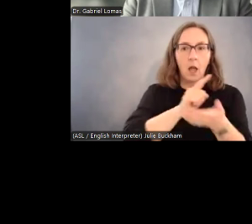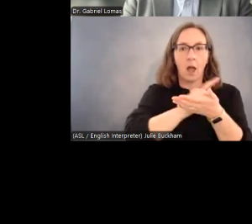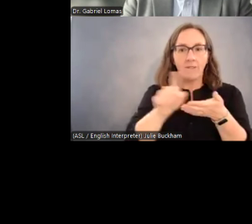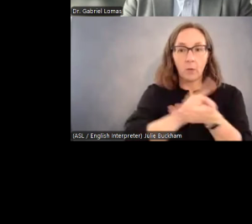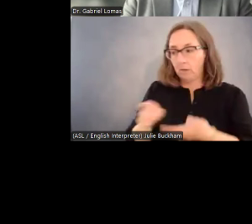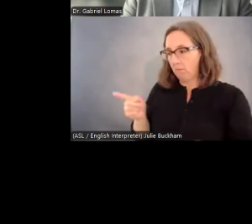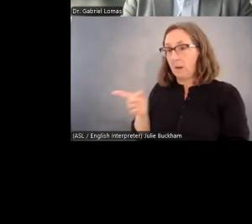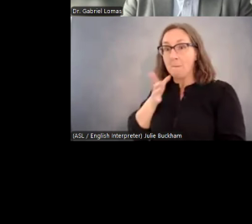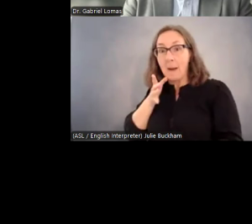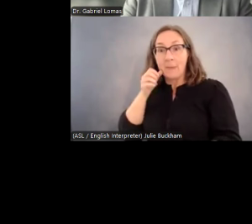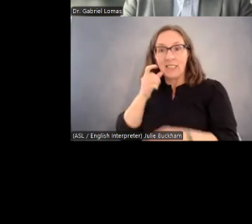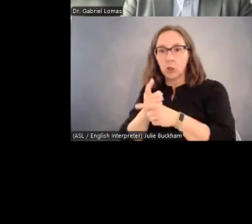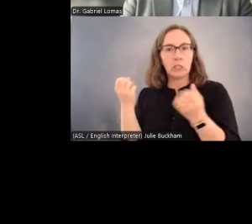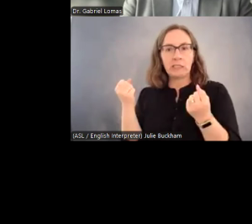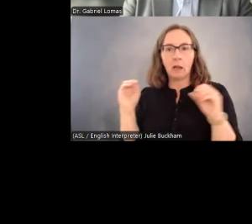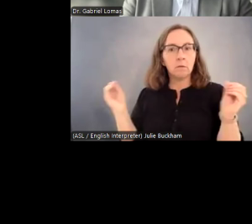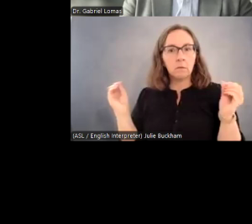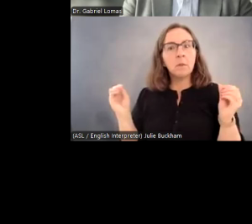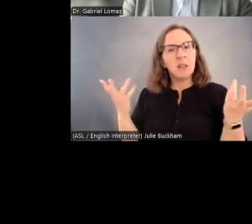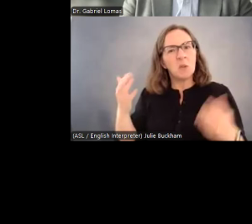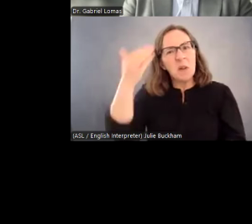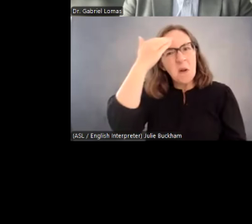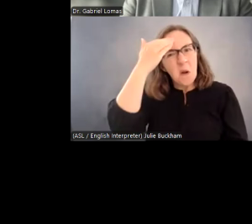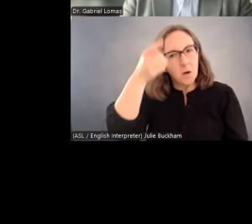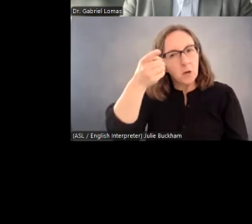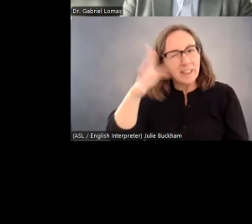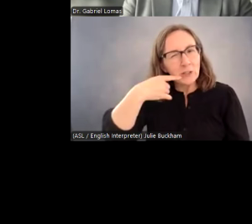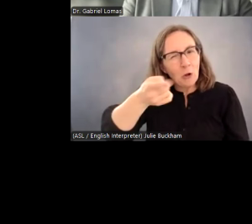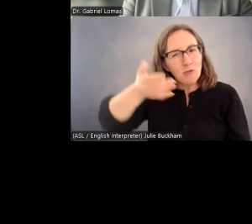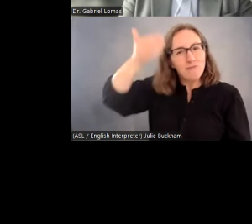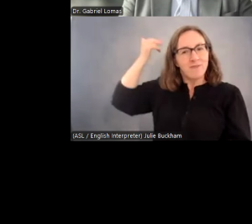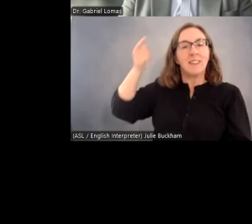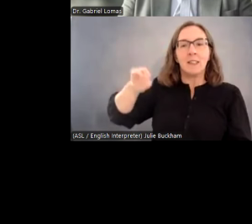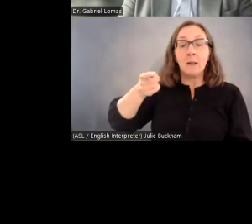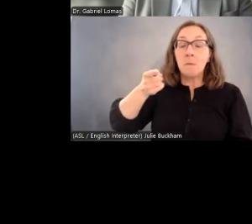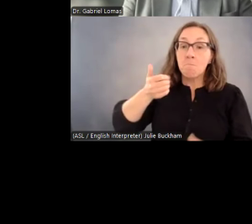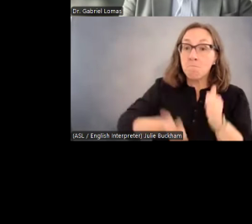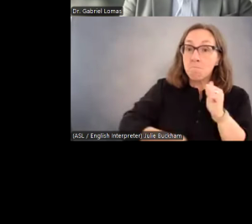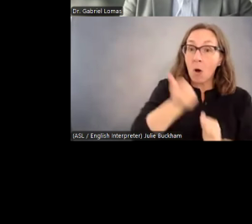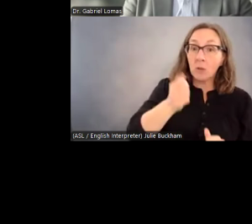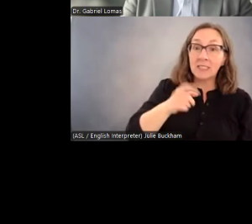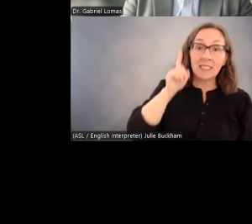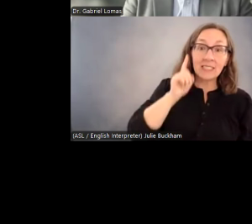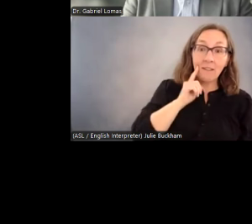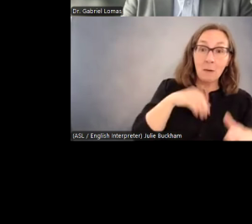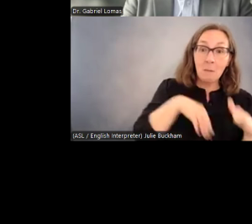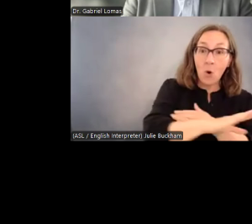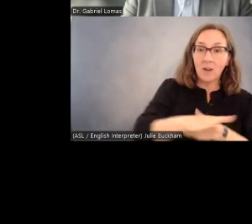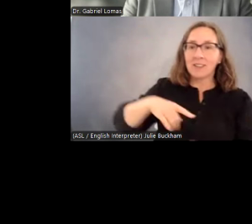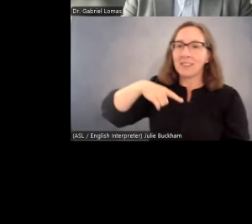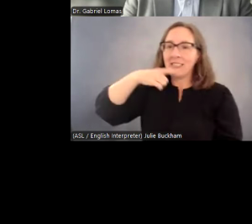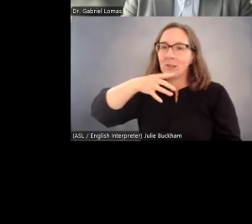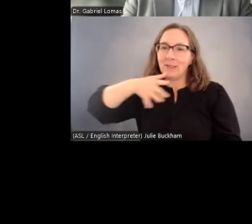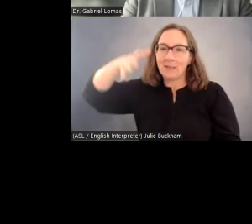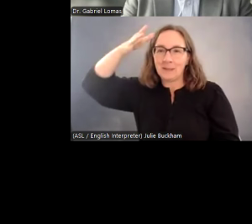we learned early on, 90% of deaf individuals are born to hearing families. And in the older days like